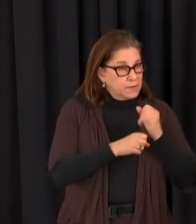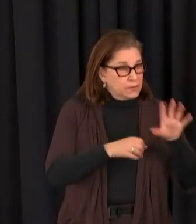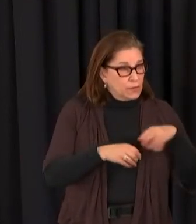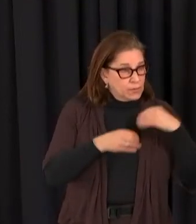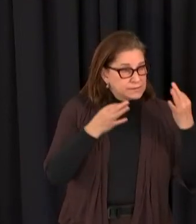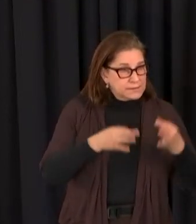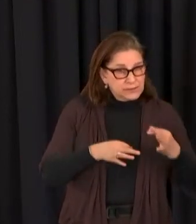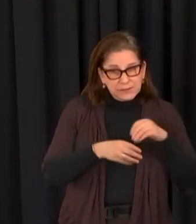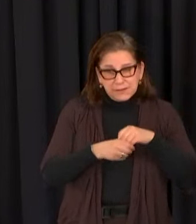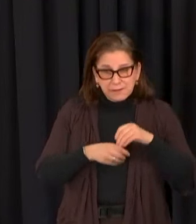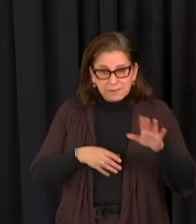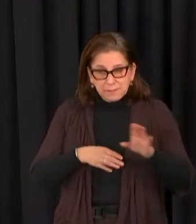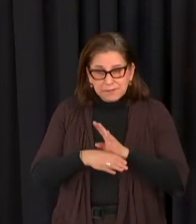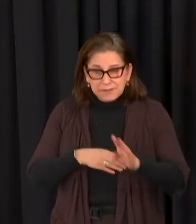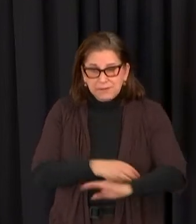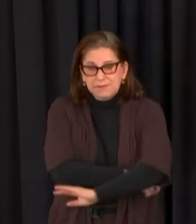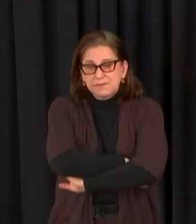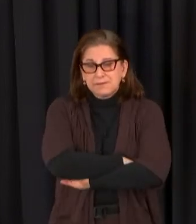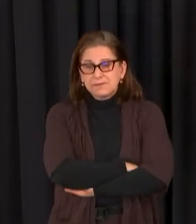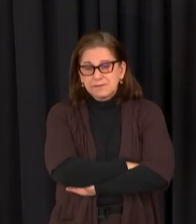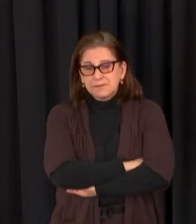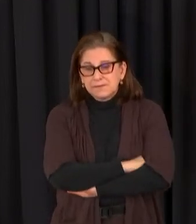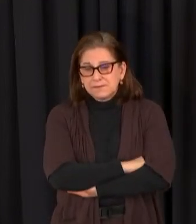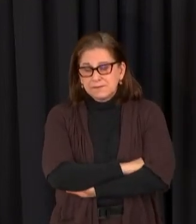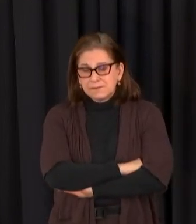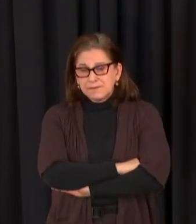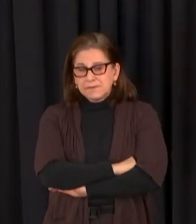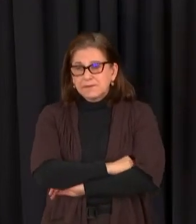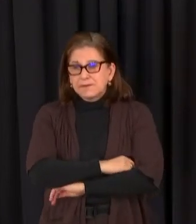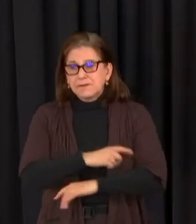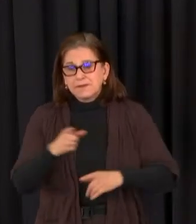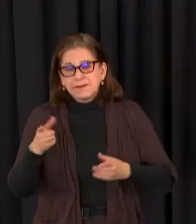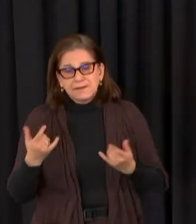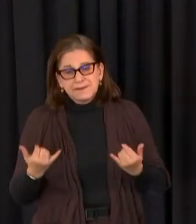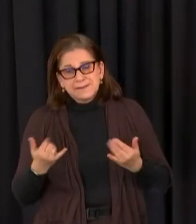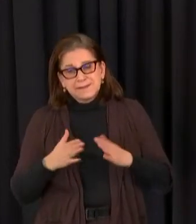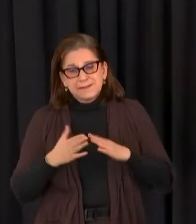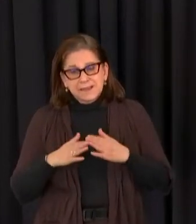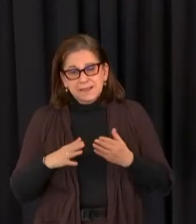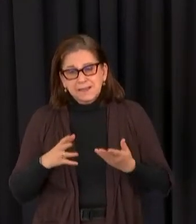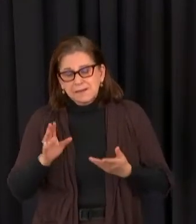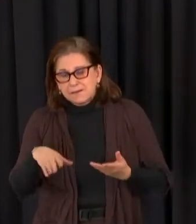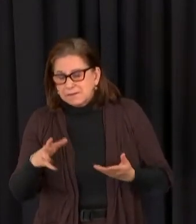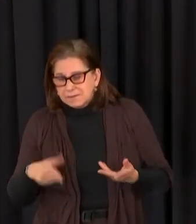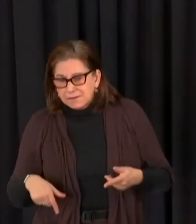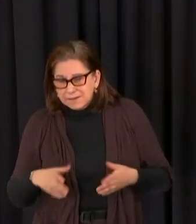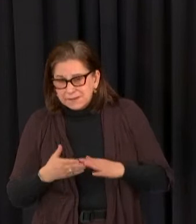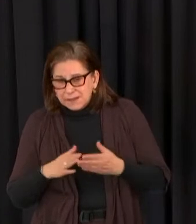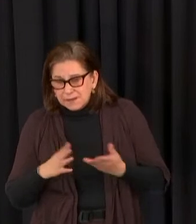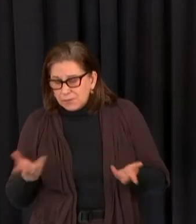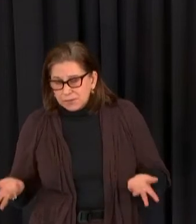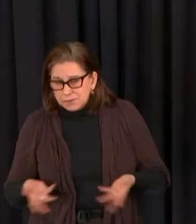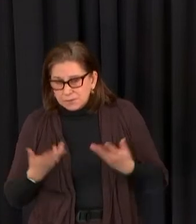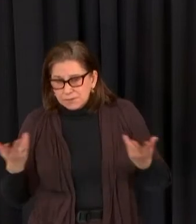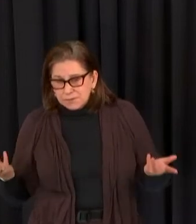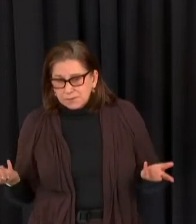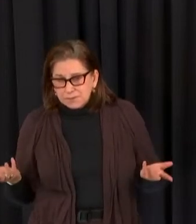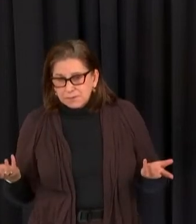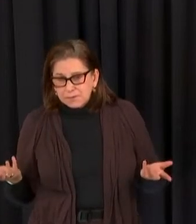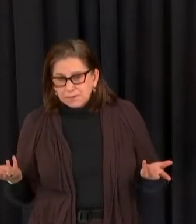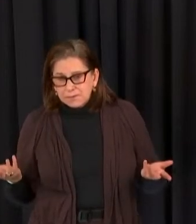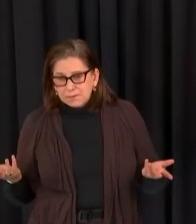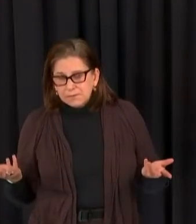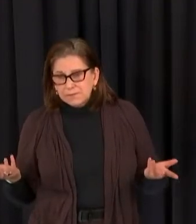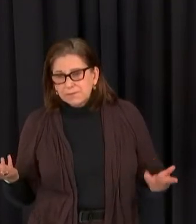vaccinated, or will this continue to be the city regulating who is allowed to enter once things start to open up? And in addition to